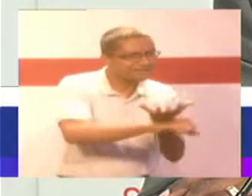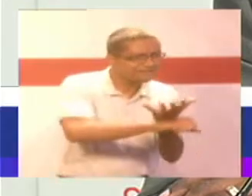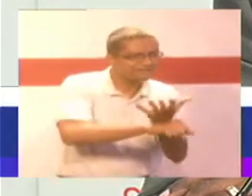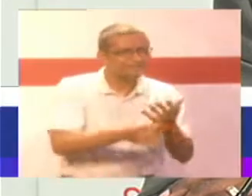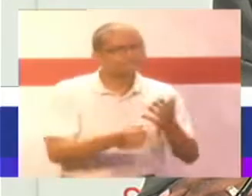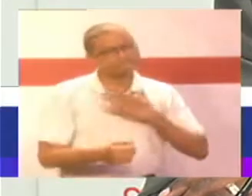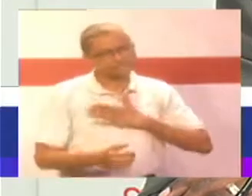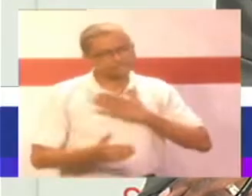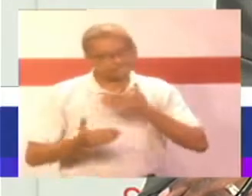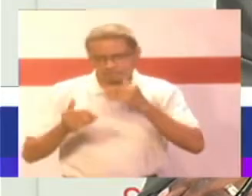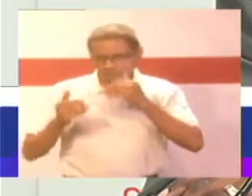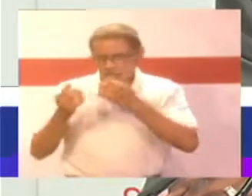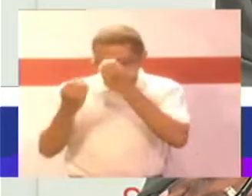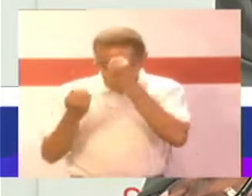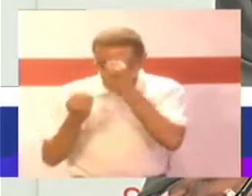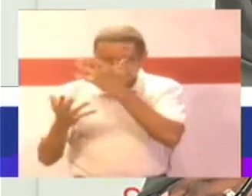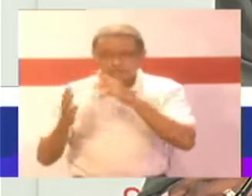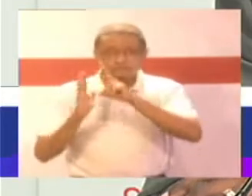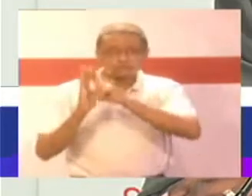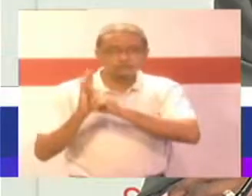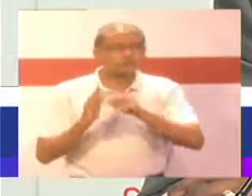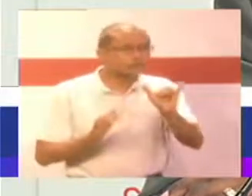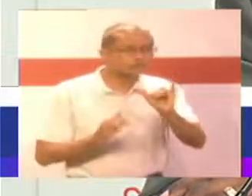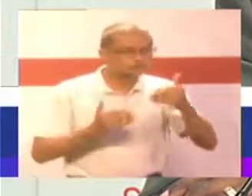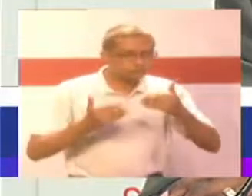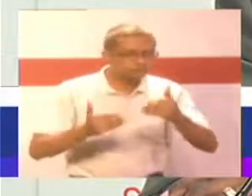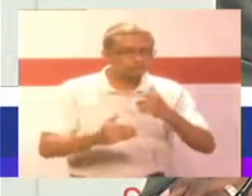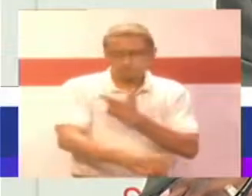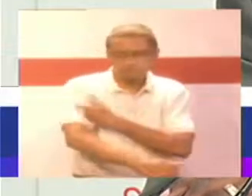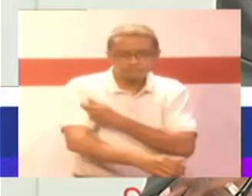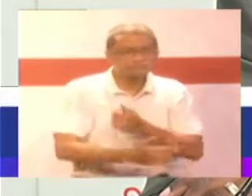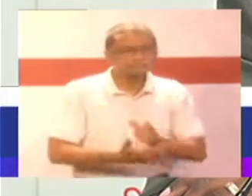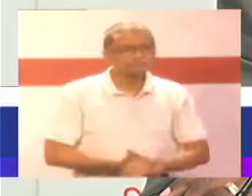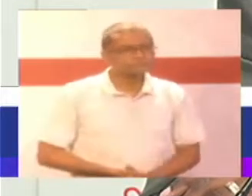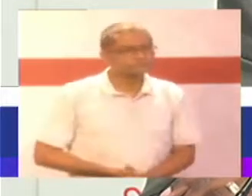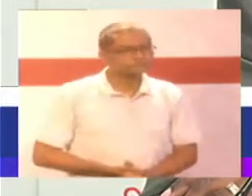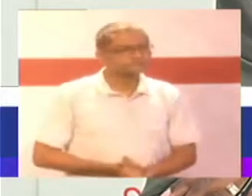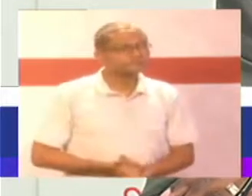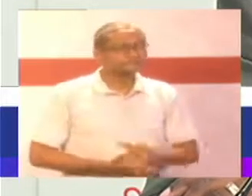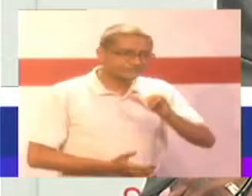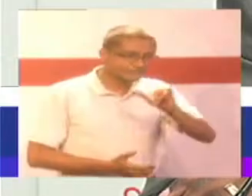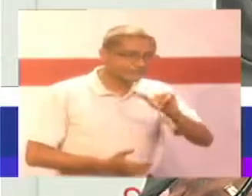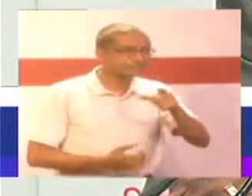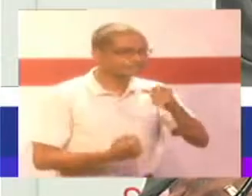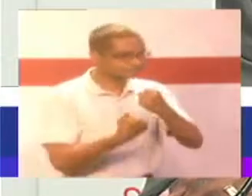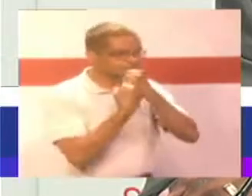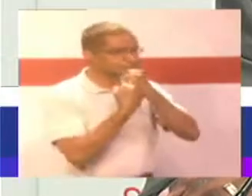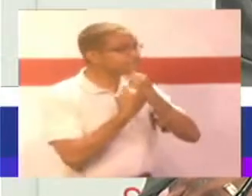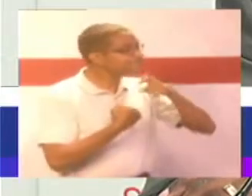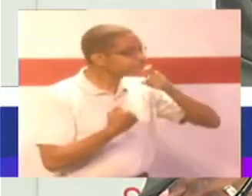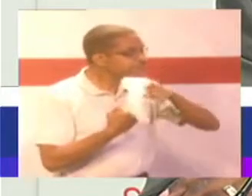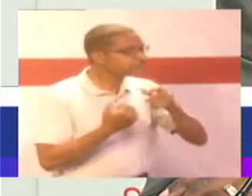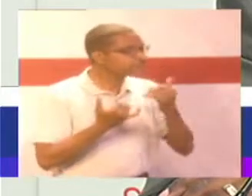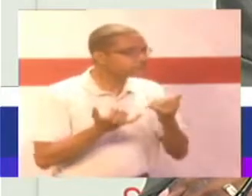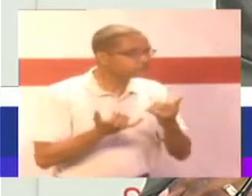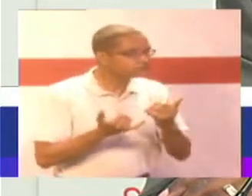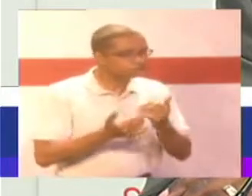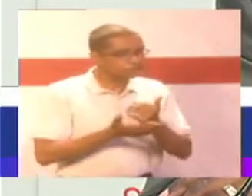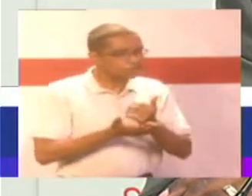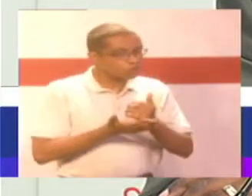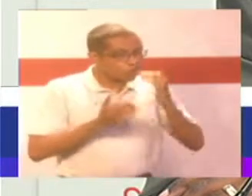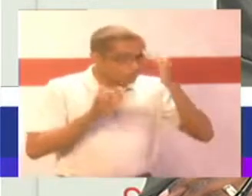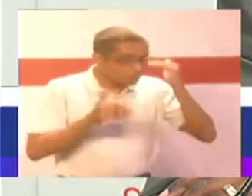to the guidelines and in getting vaccinated. That's basically the kind of assistance that we would need at this point to slow